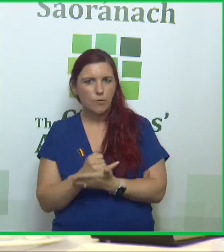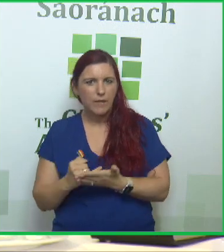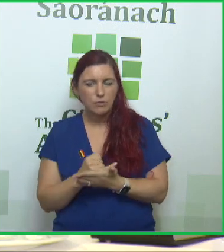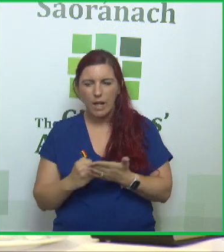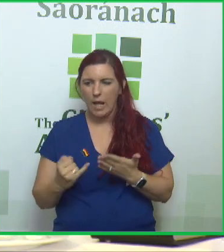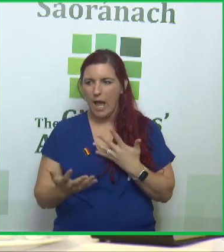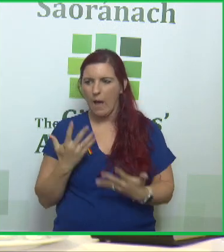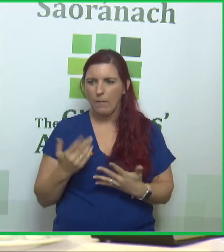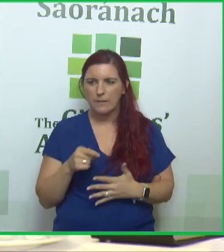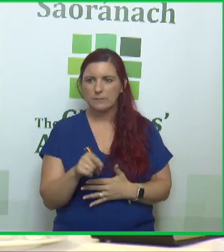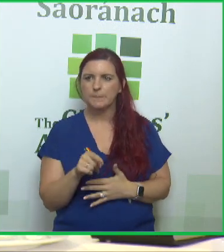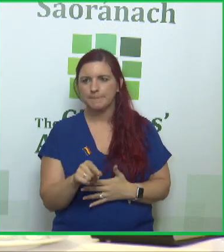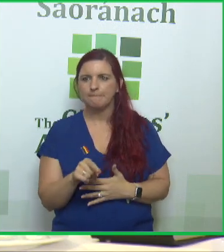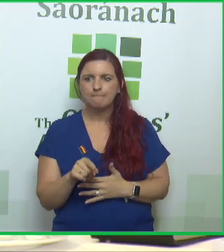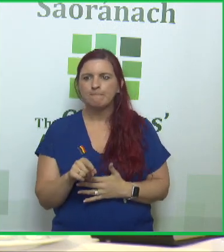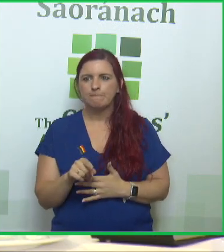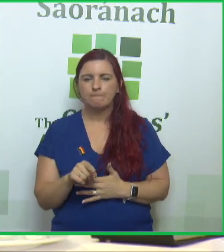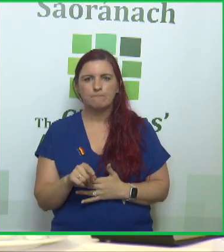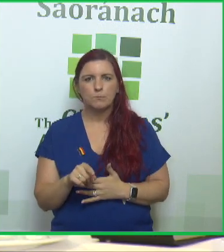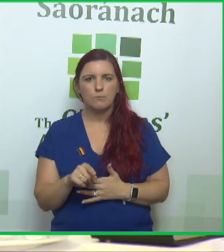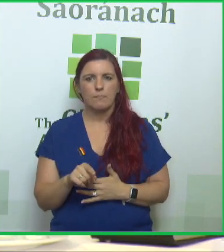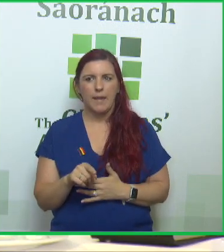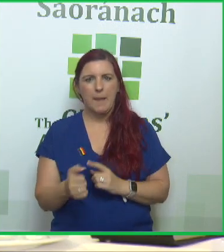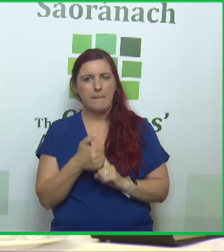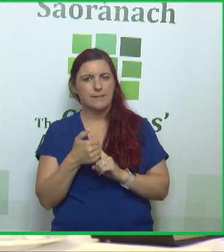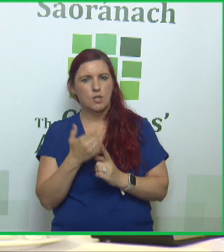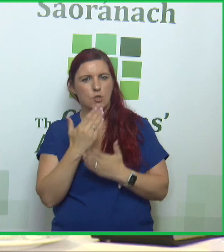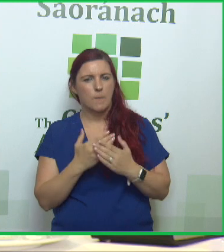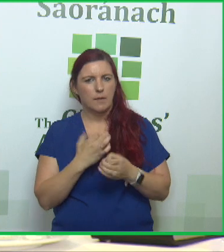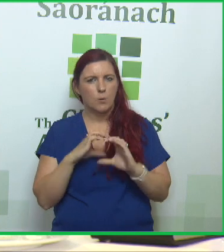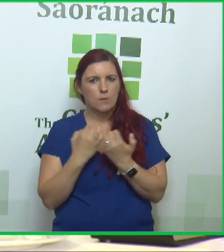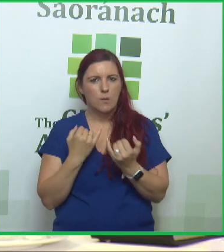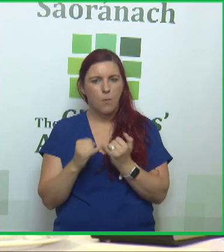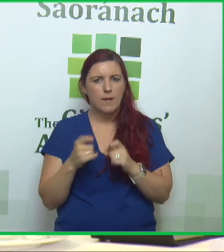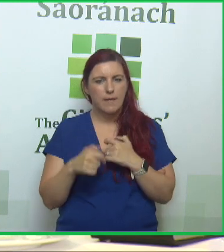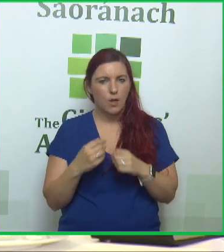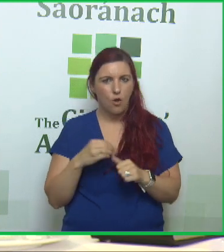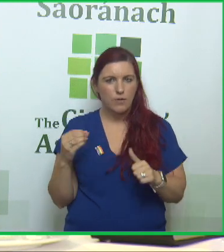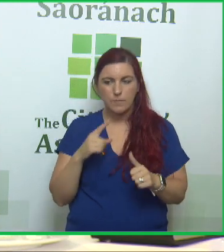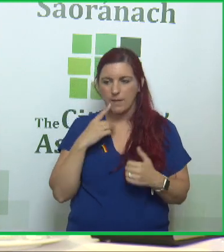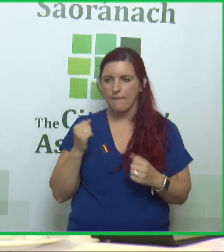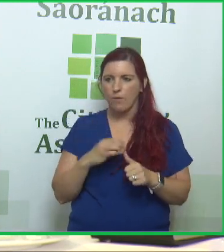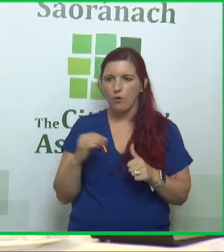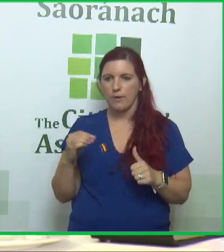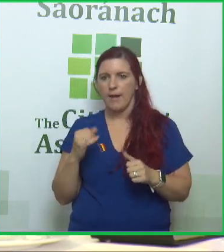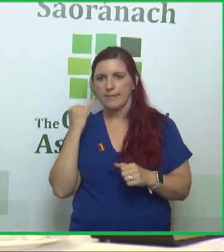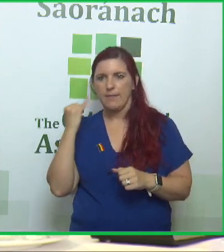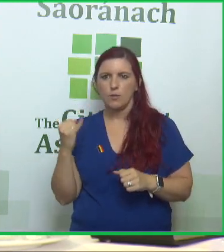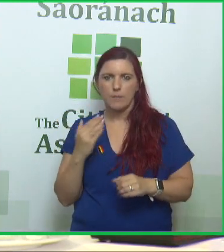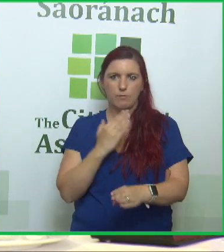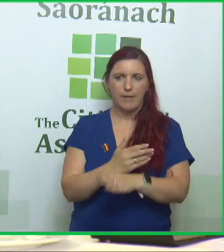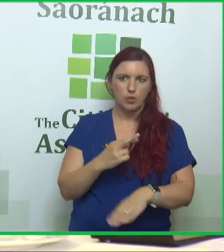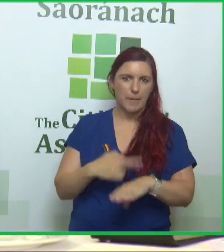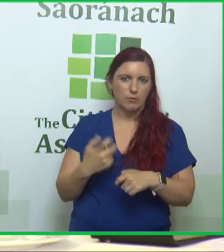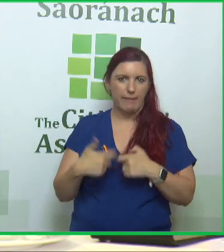impacts on certain communities more harder than others. But also there's some of the prevention versus cure issues, that examples that you highlighted,